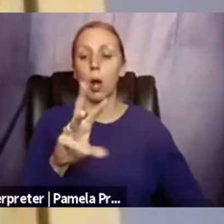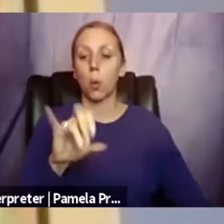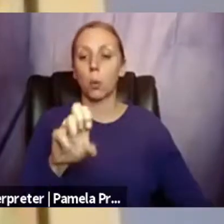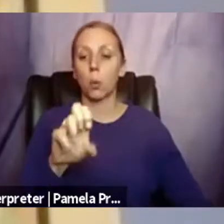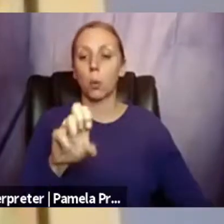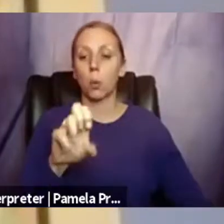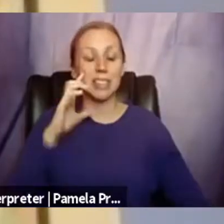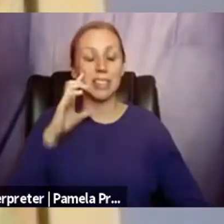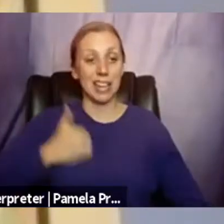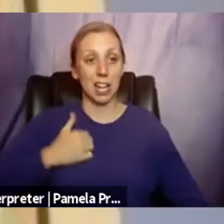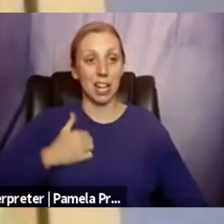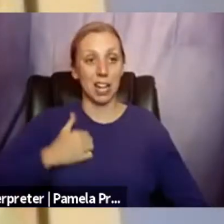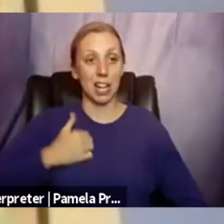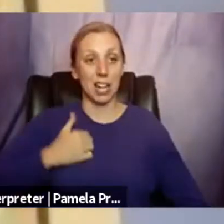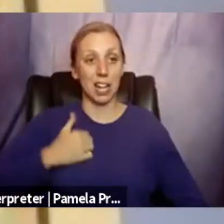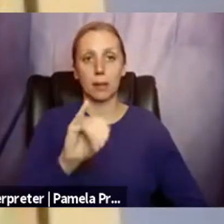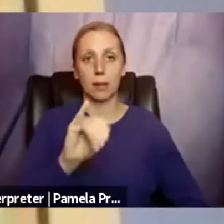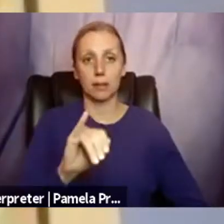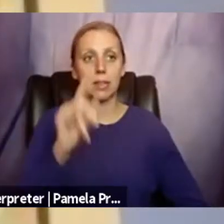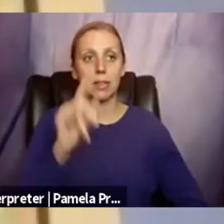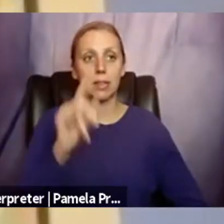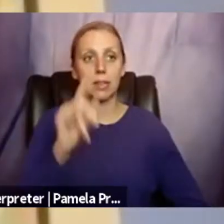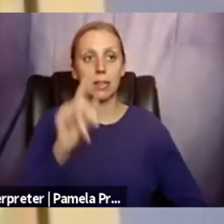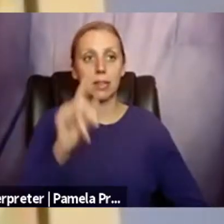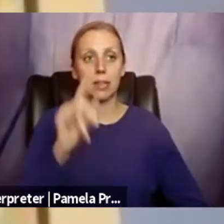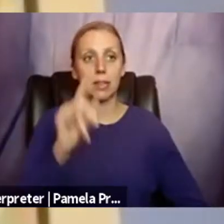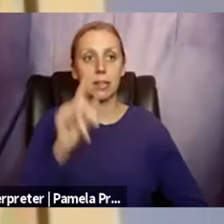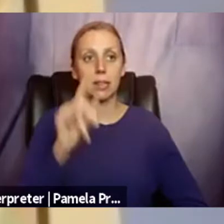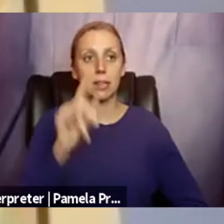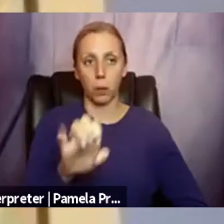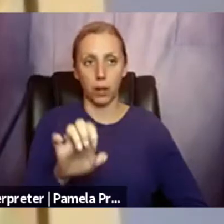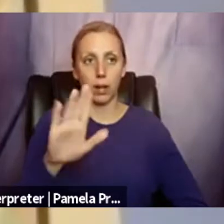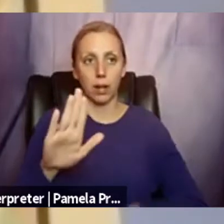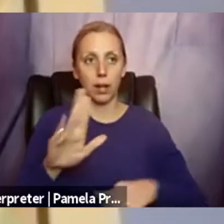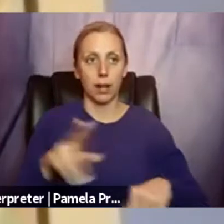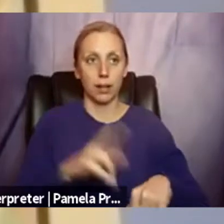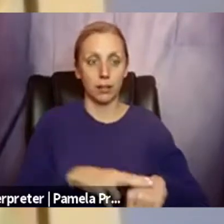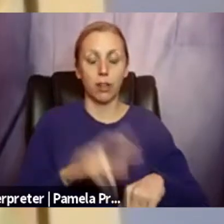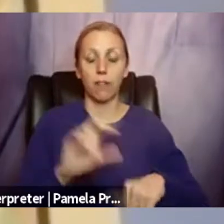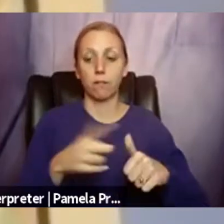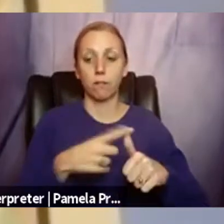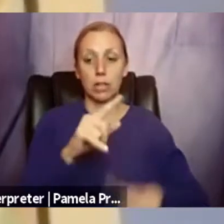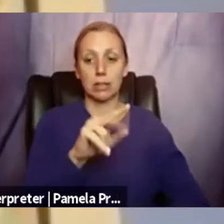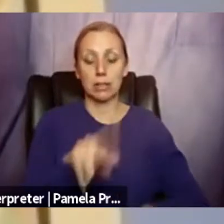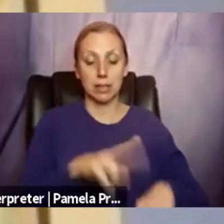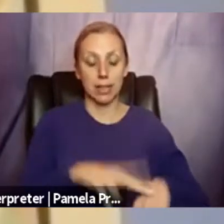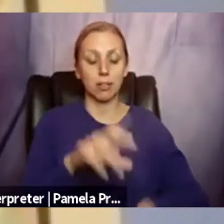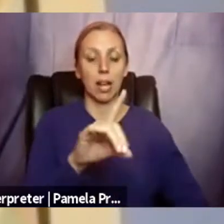Nation, Moravian of the Thames First Nation, Delaware of Six Nations.